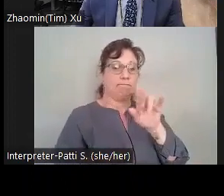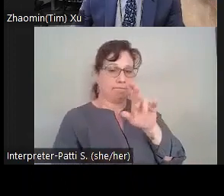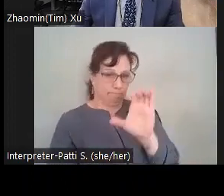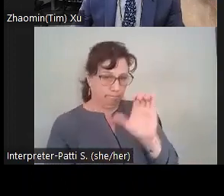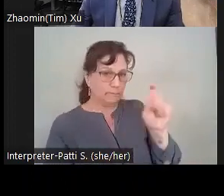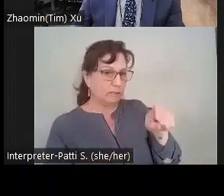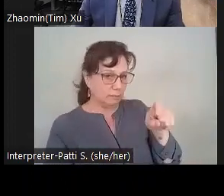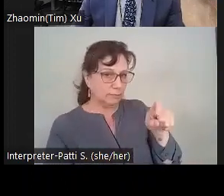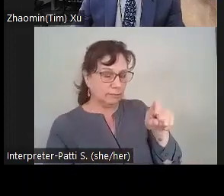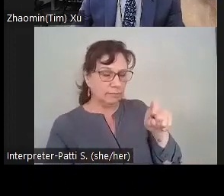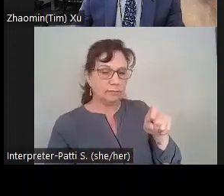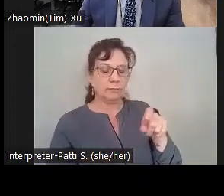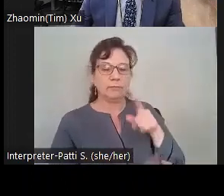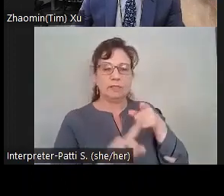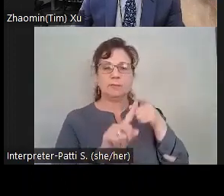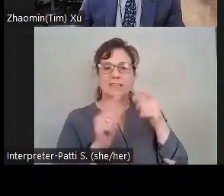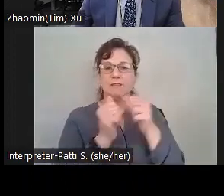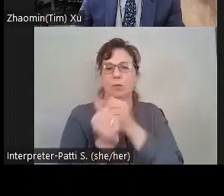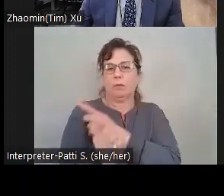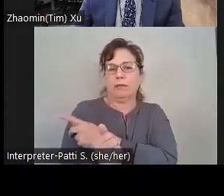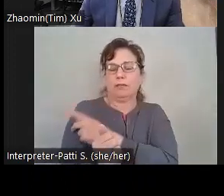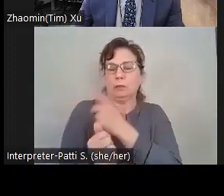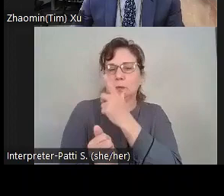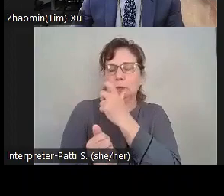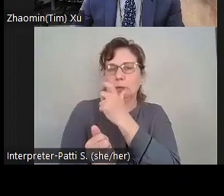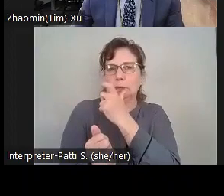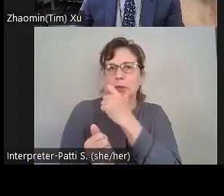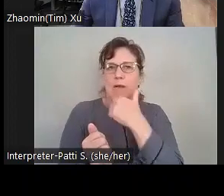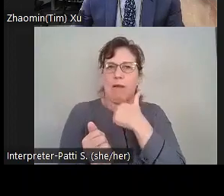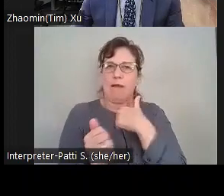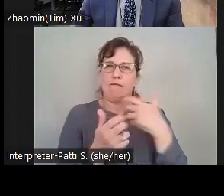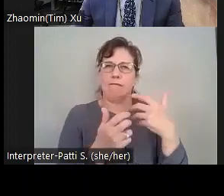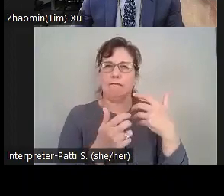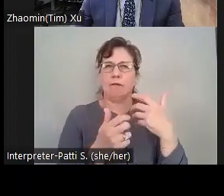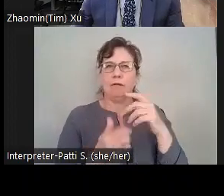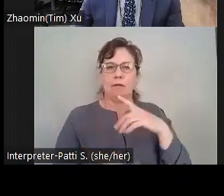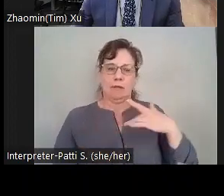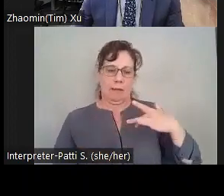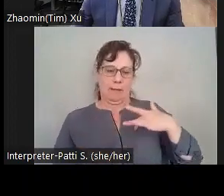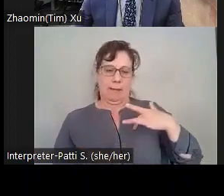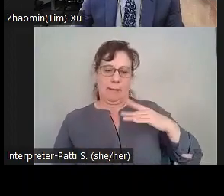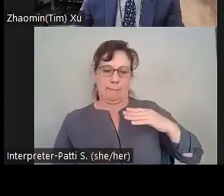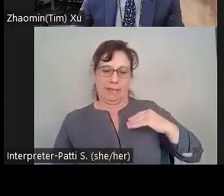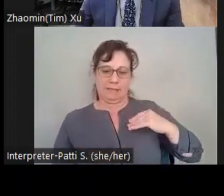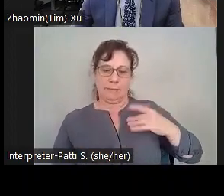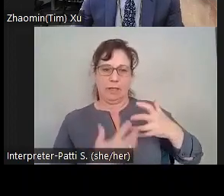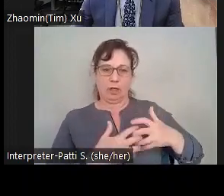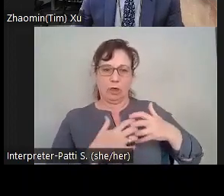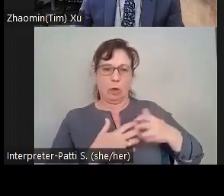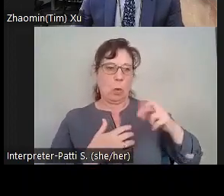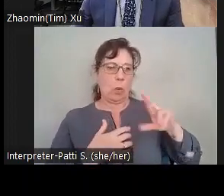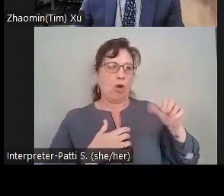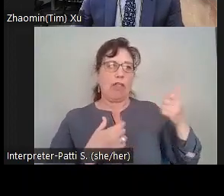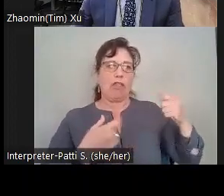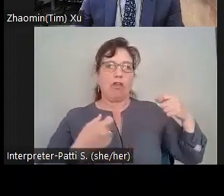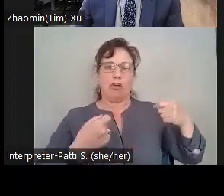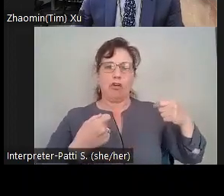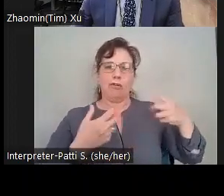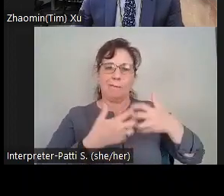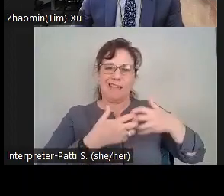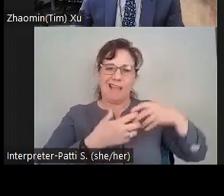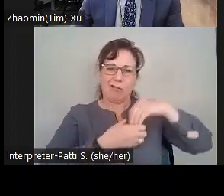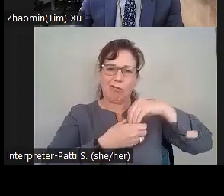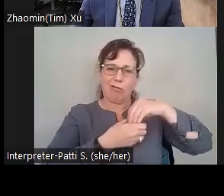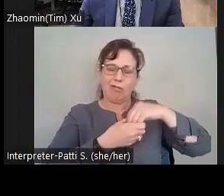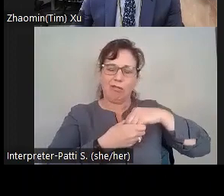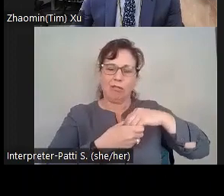coagulation, particularly in patients who have mechanical devices like pacemakers or sacral nerve stimulators. If you have